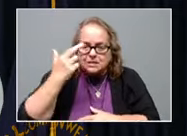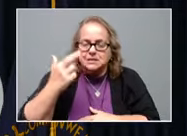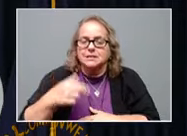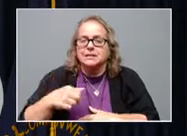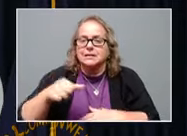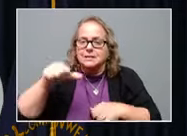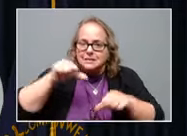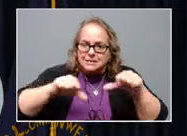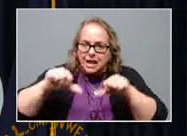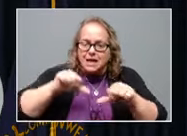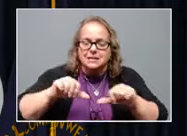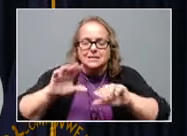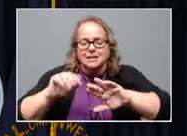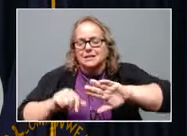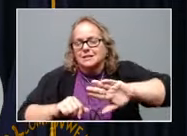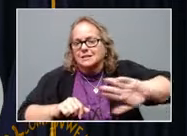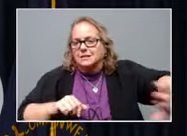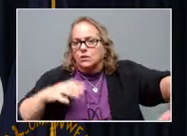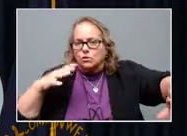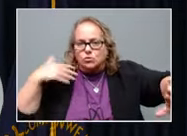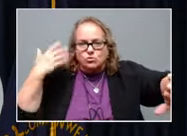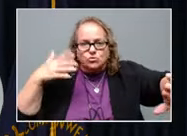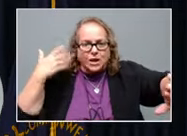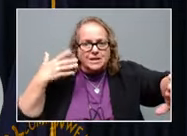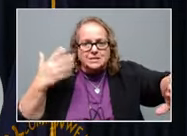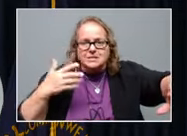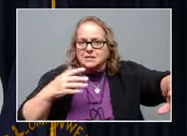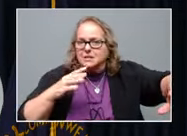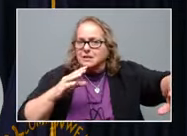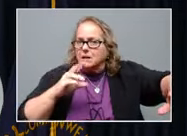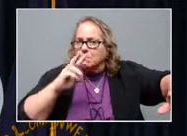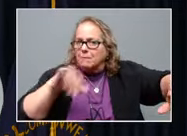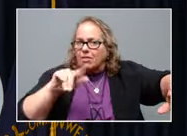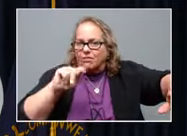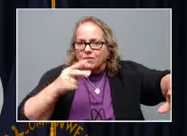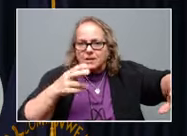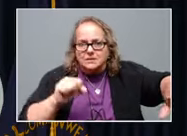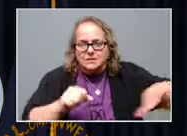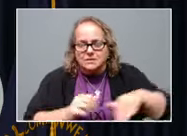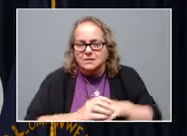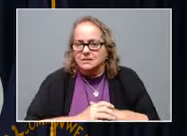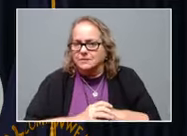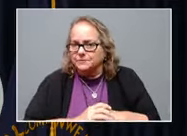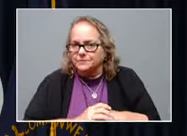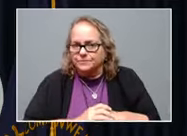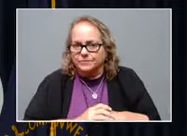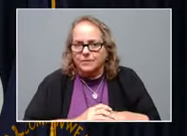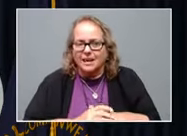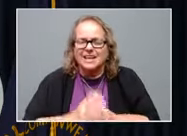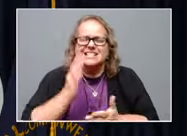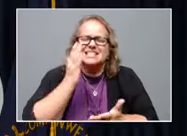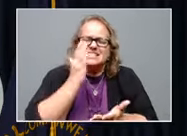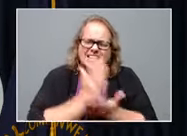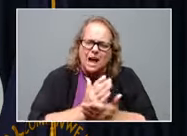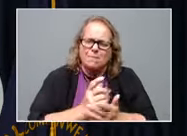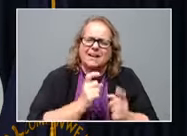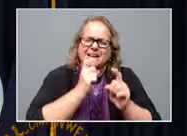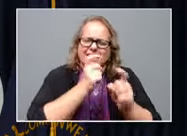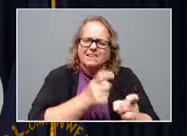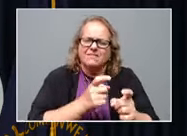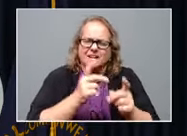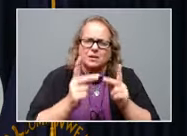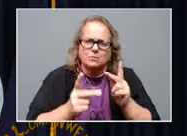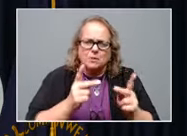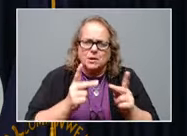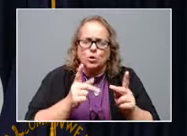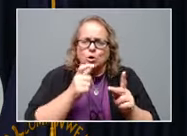the craziness. Now, one thing is I think it would help if we stopped giving those that spread misinformation any